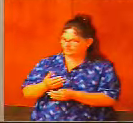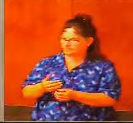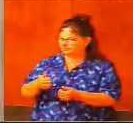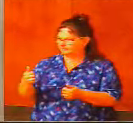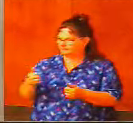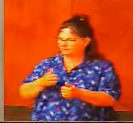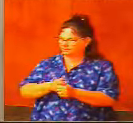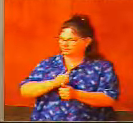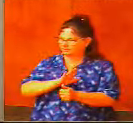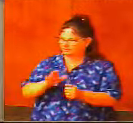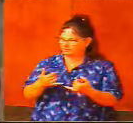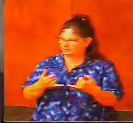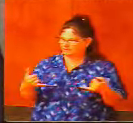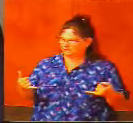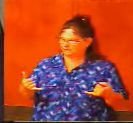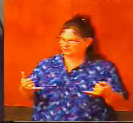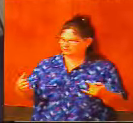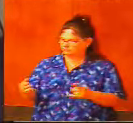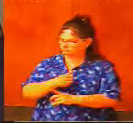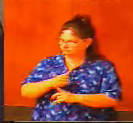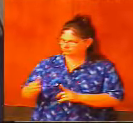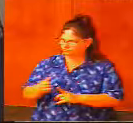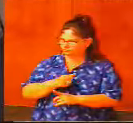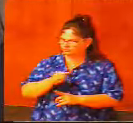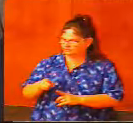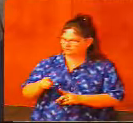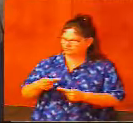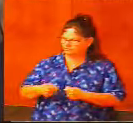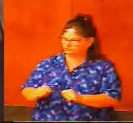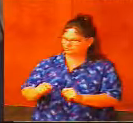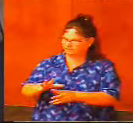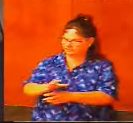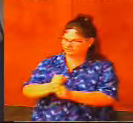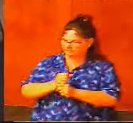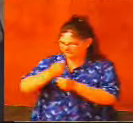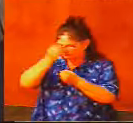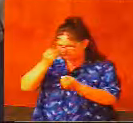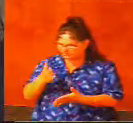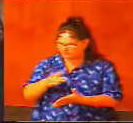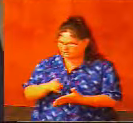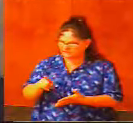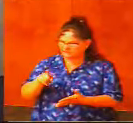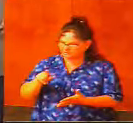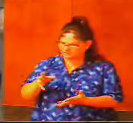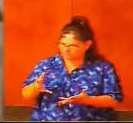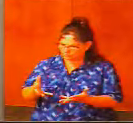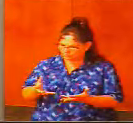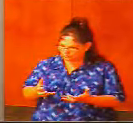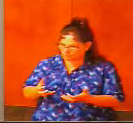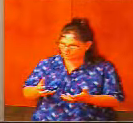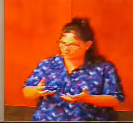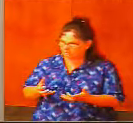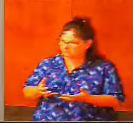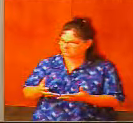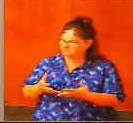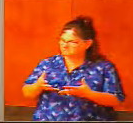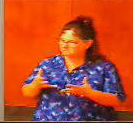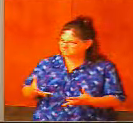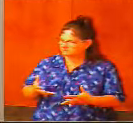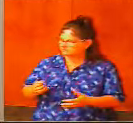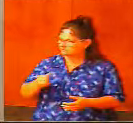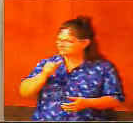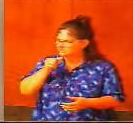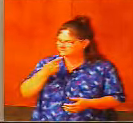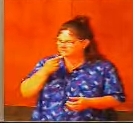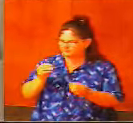were torturing him to obtain information that they desperately wanted. And I'll not